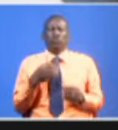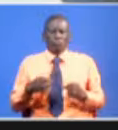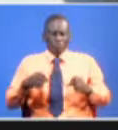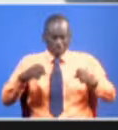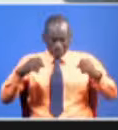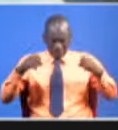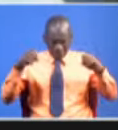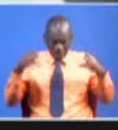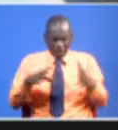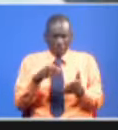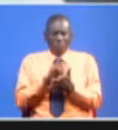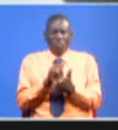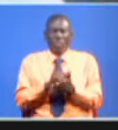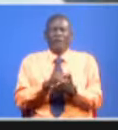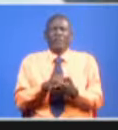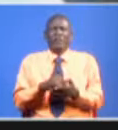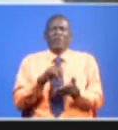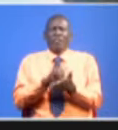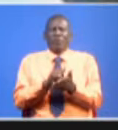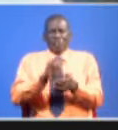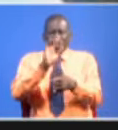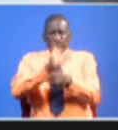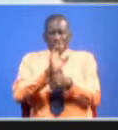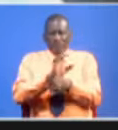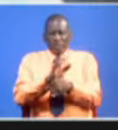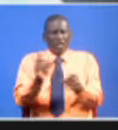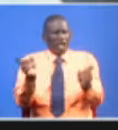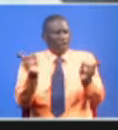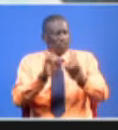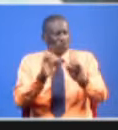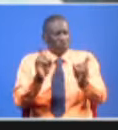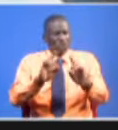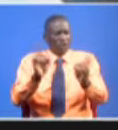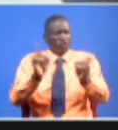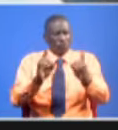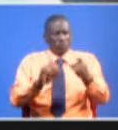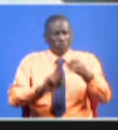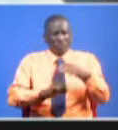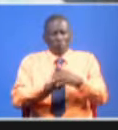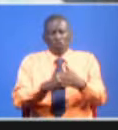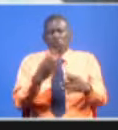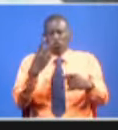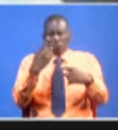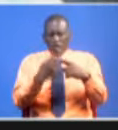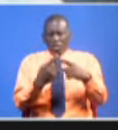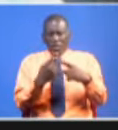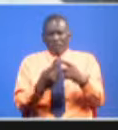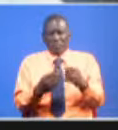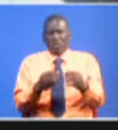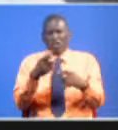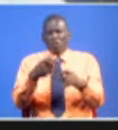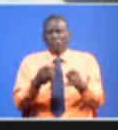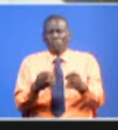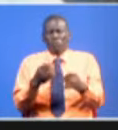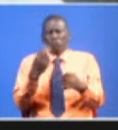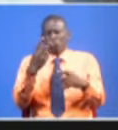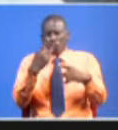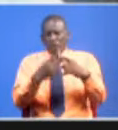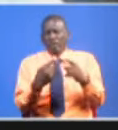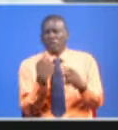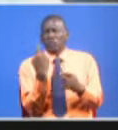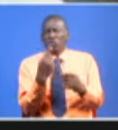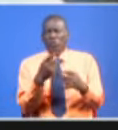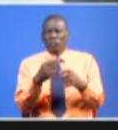on that the church has not abdicated. And 2 years out of the script of